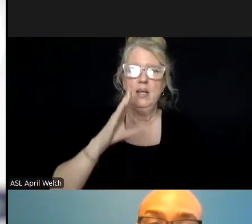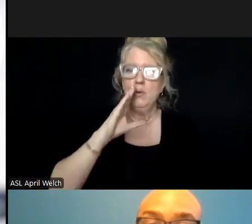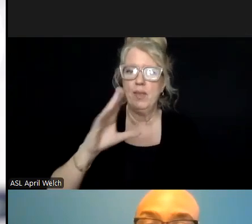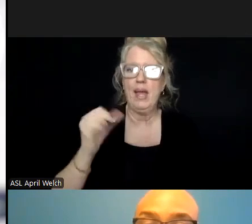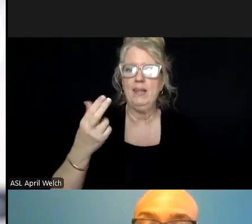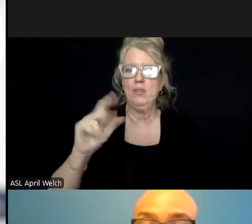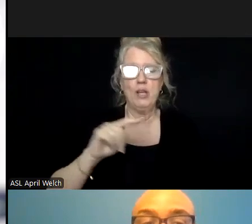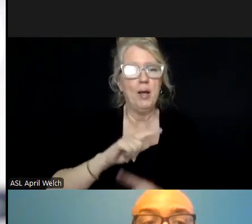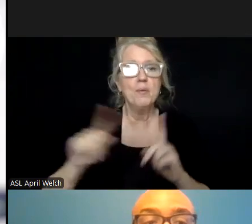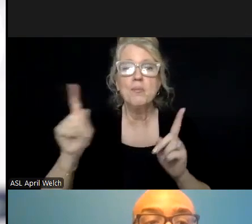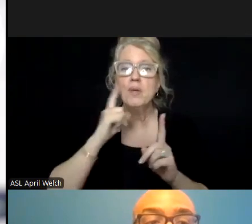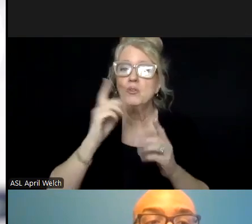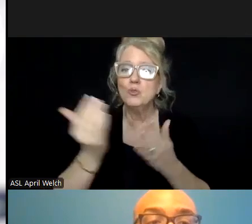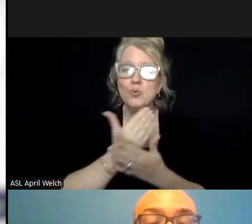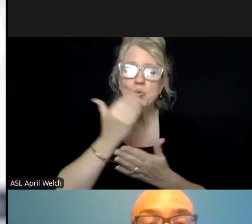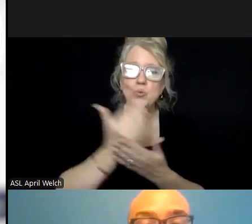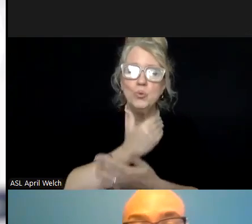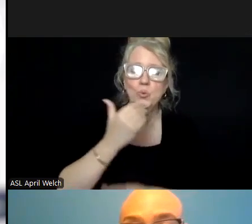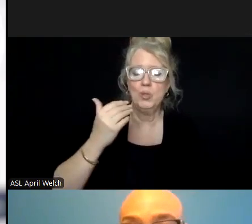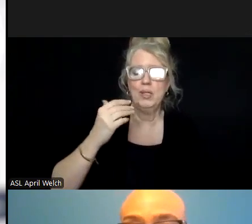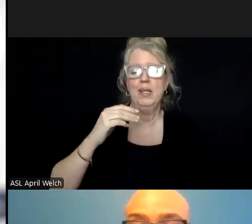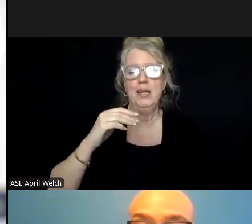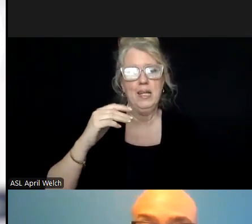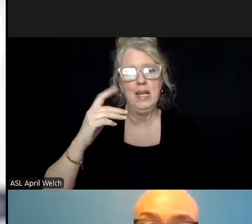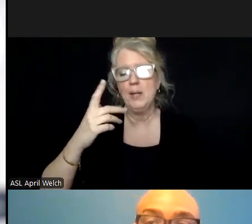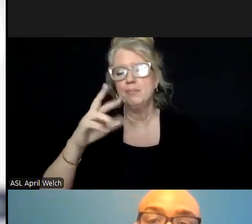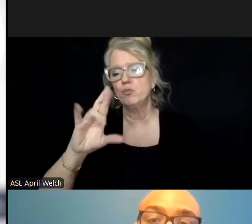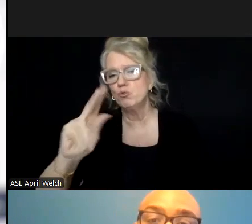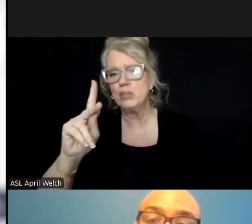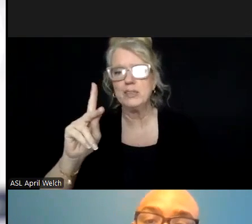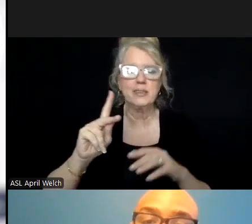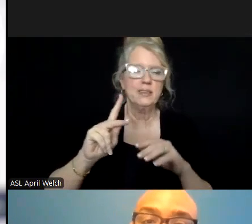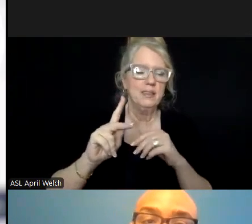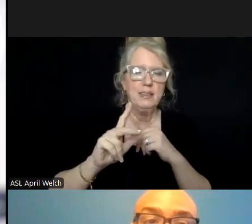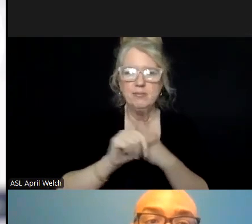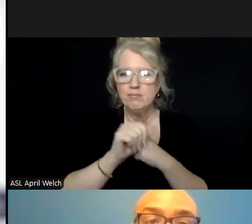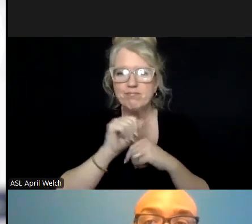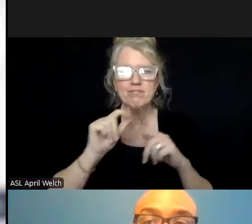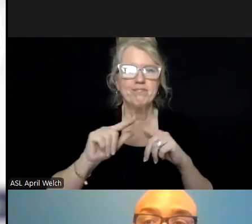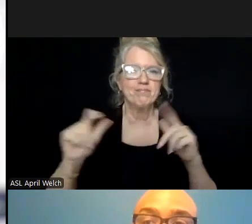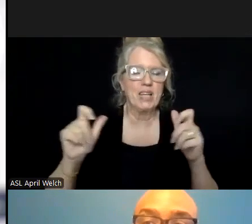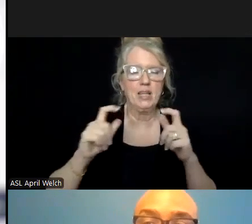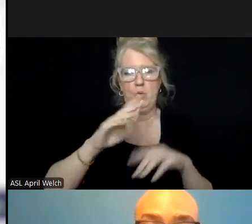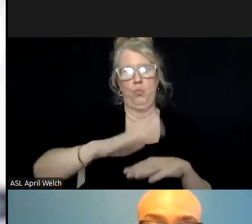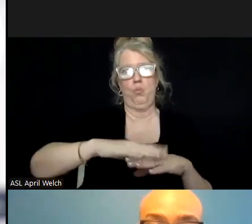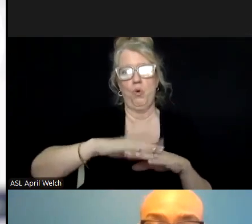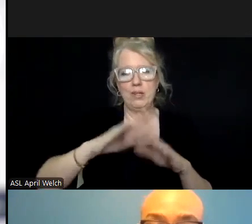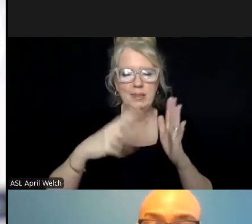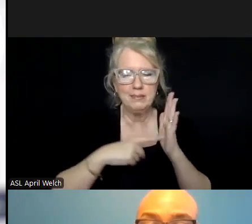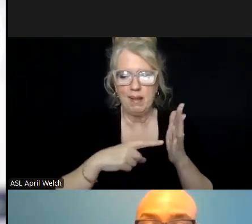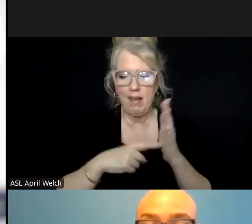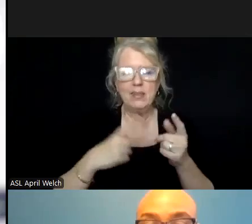chat, but it has new sections around risk factors and warning signs. In addition to that, it also